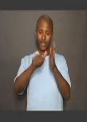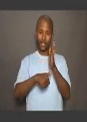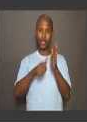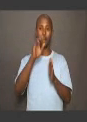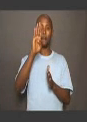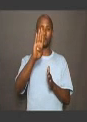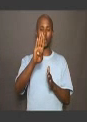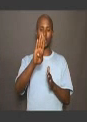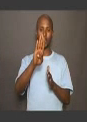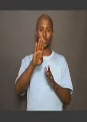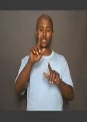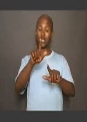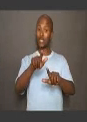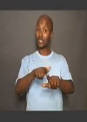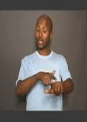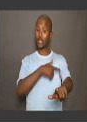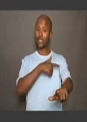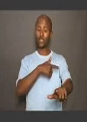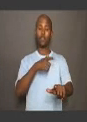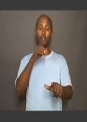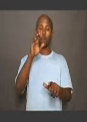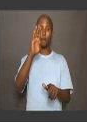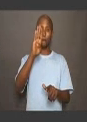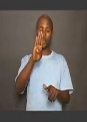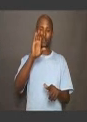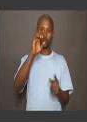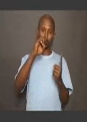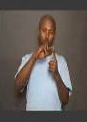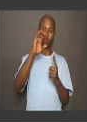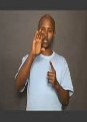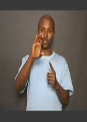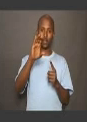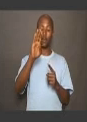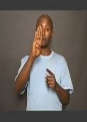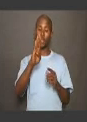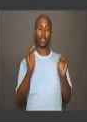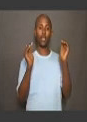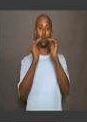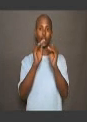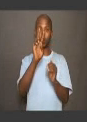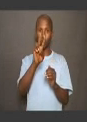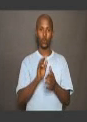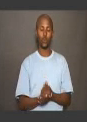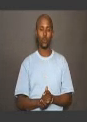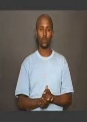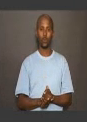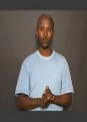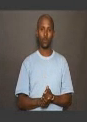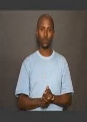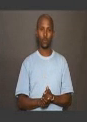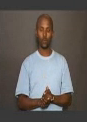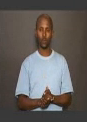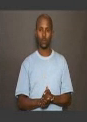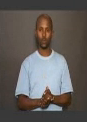B. The distance from B to C is B